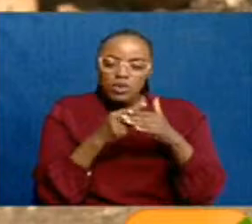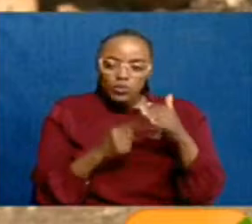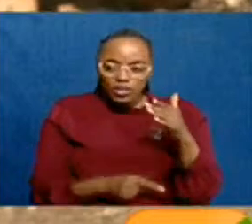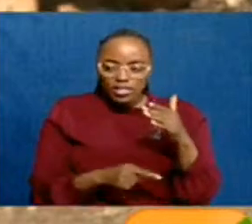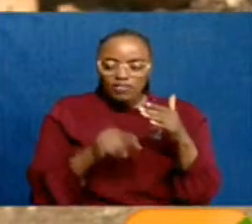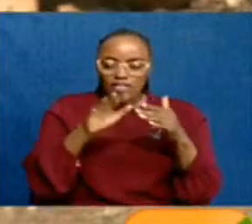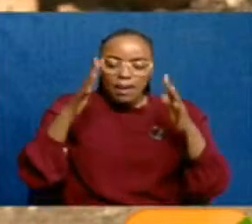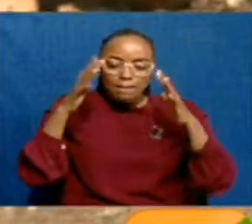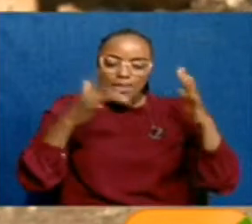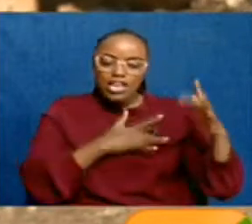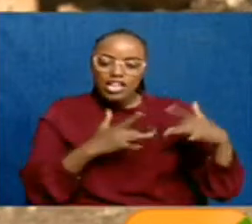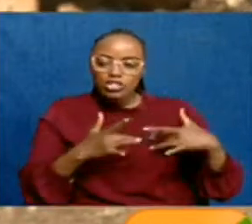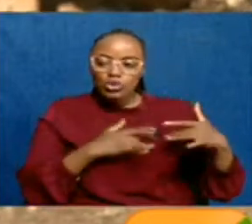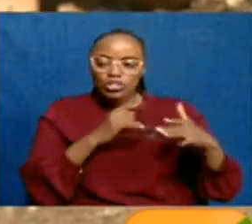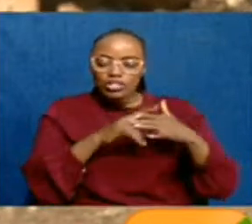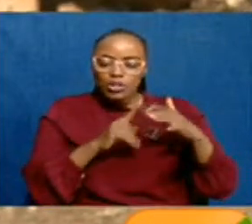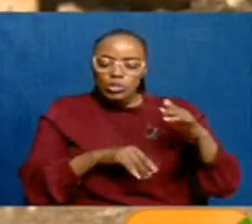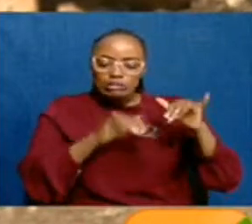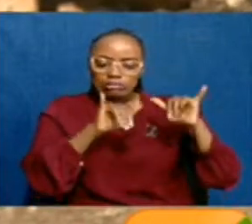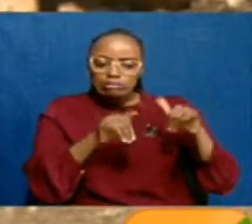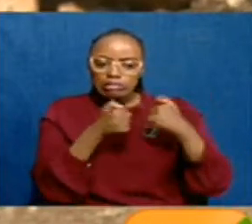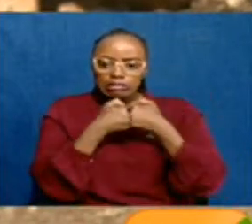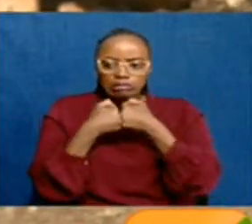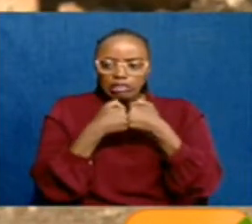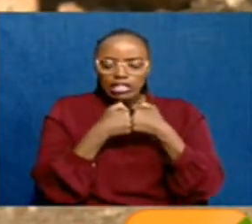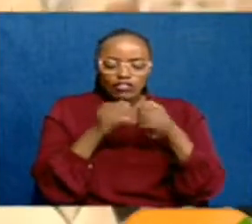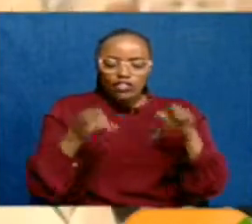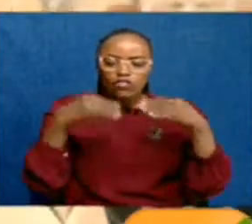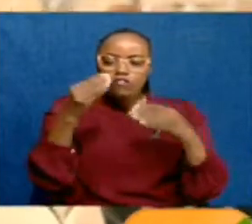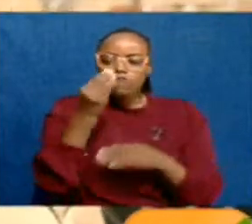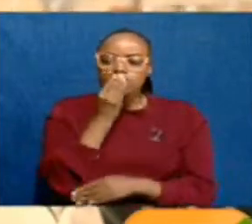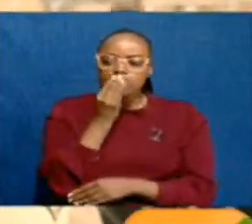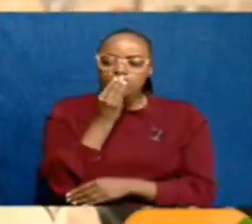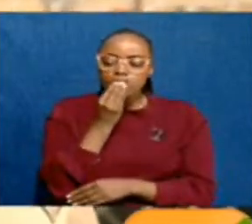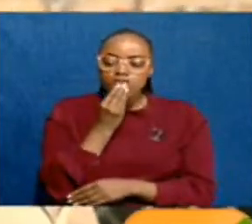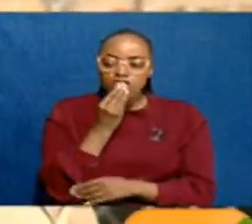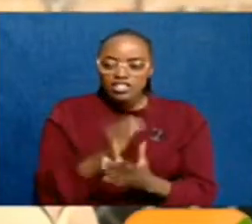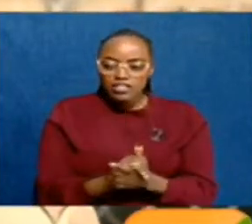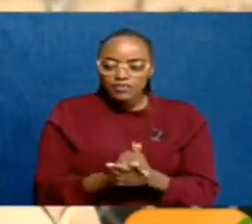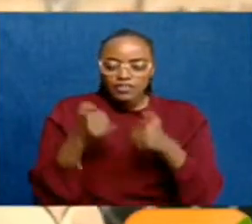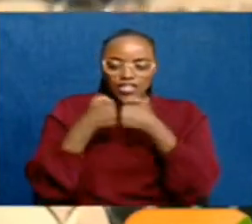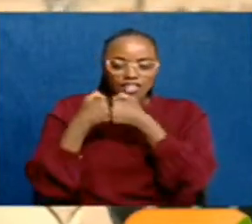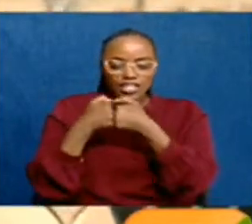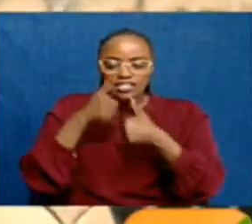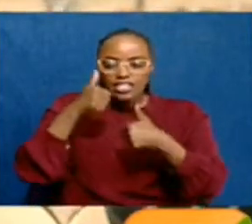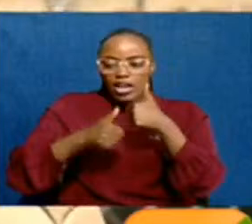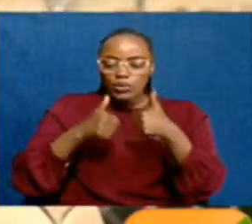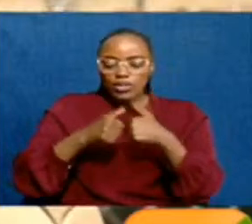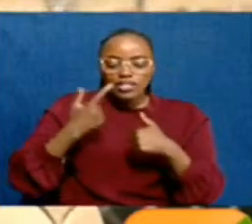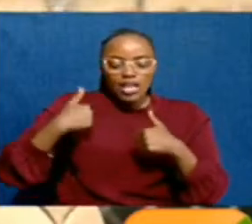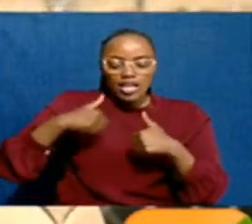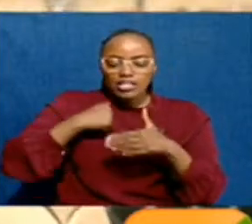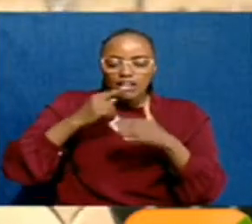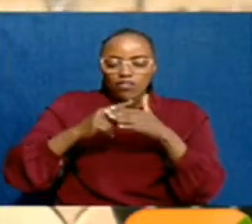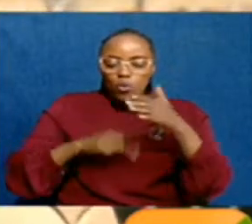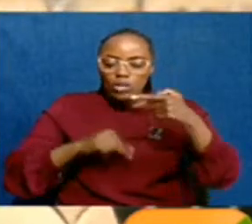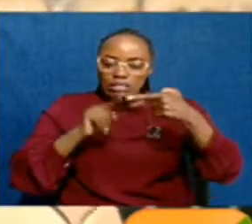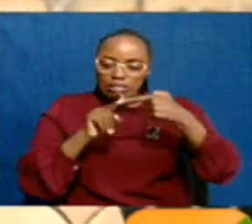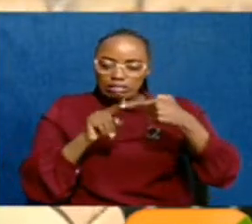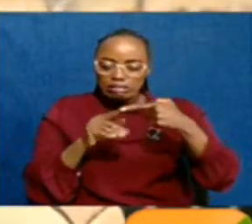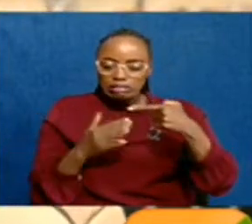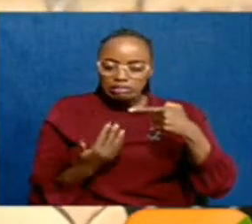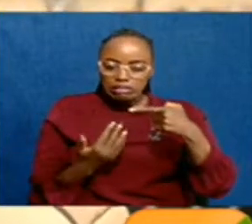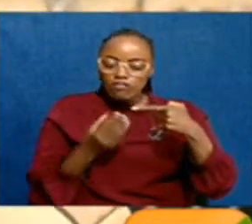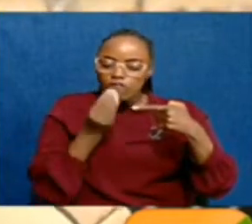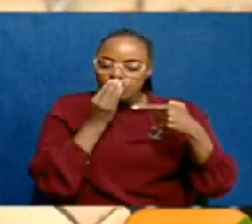their biggest concern remains the challenge of feeding. Challenge yenye tumepata huko ni mambo ya